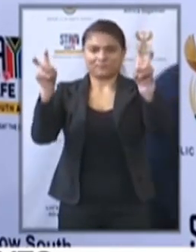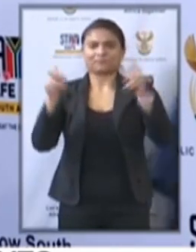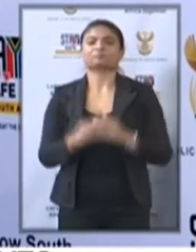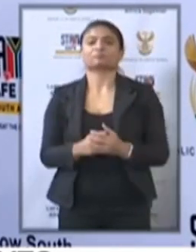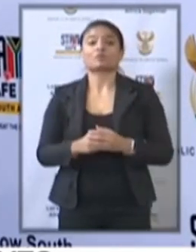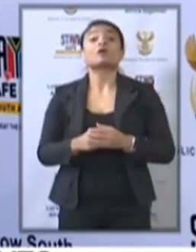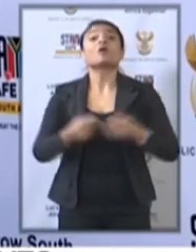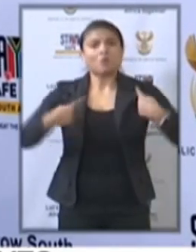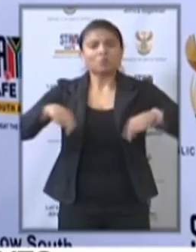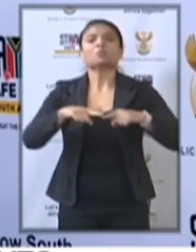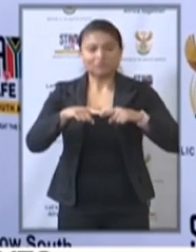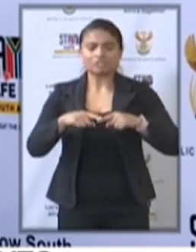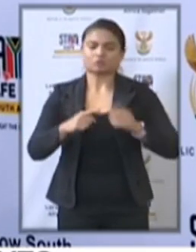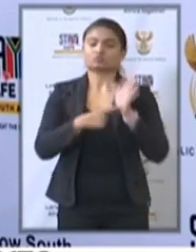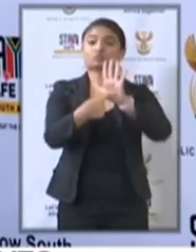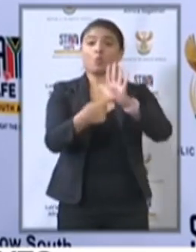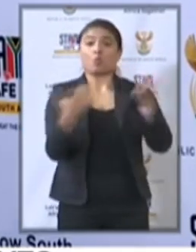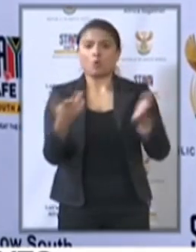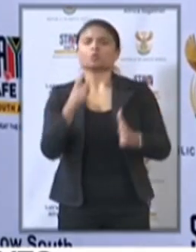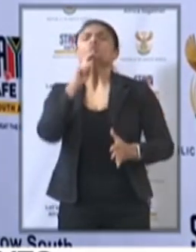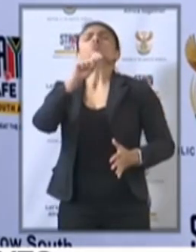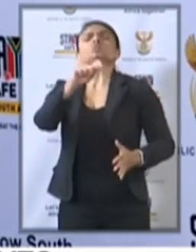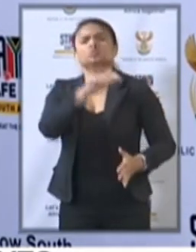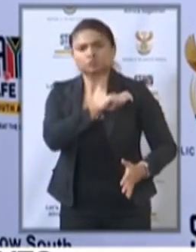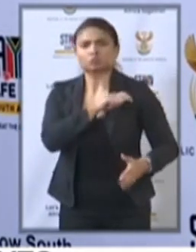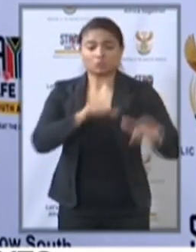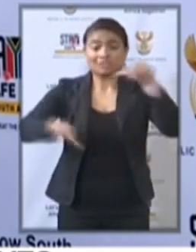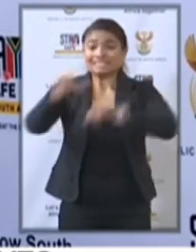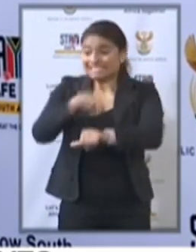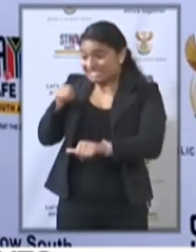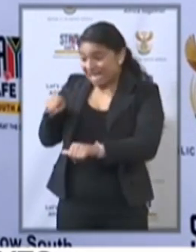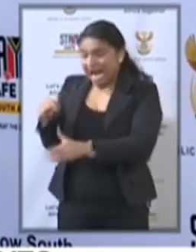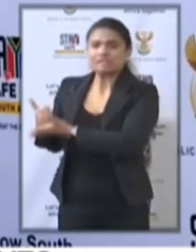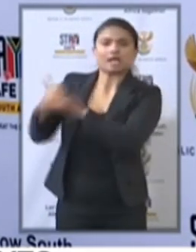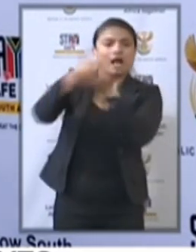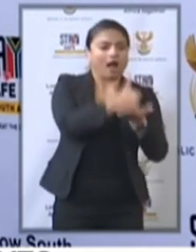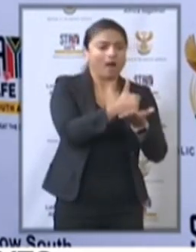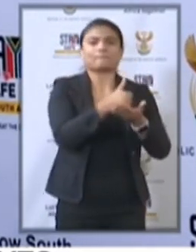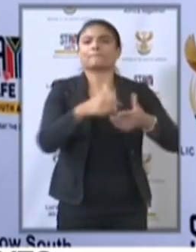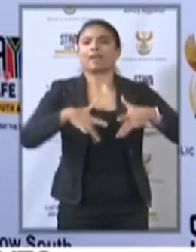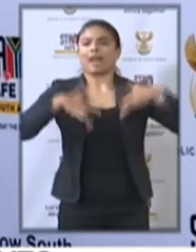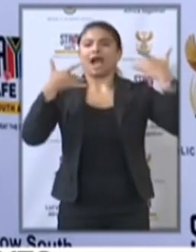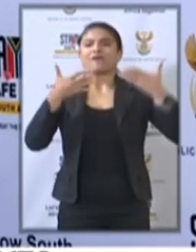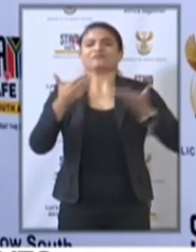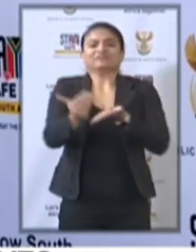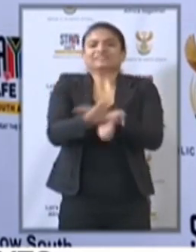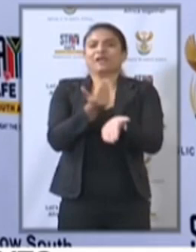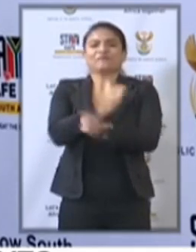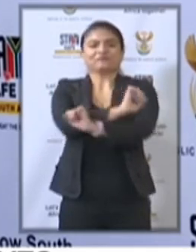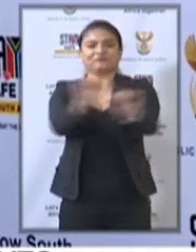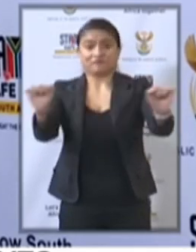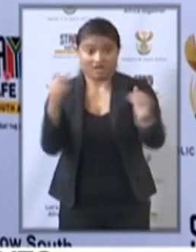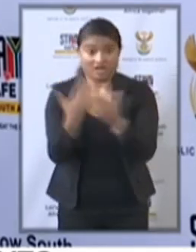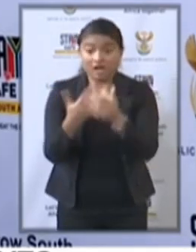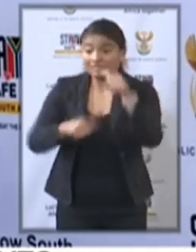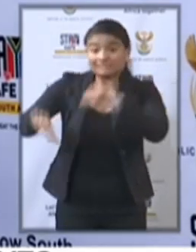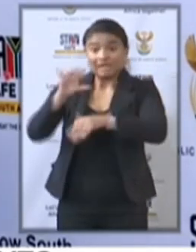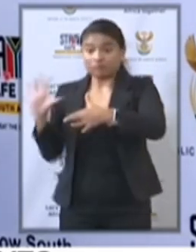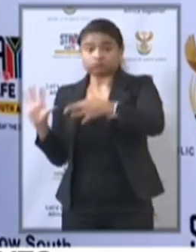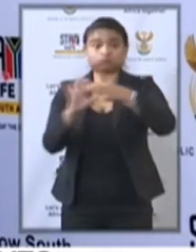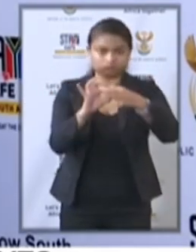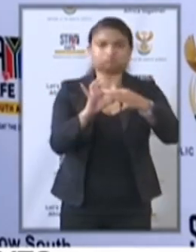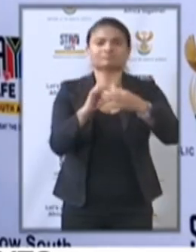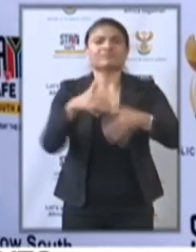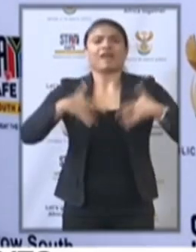commitment to use science to save lives. The choice we face in this crucial moment